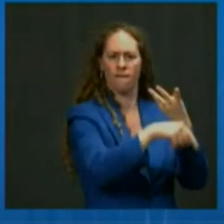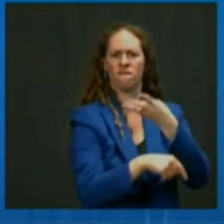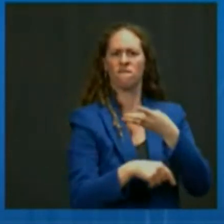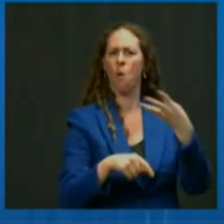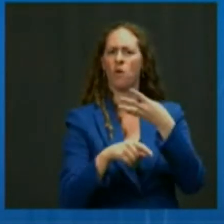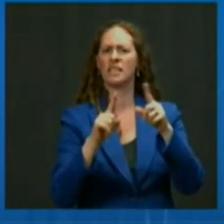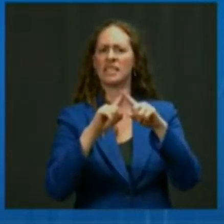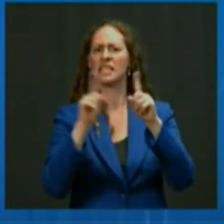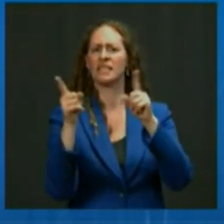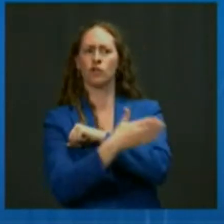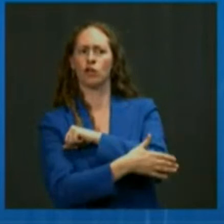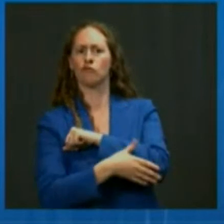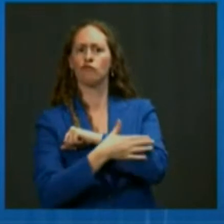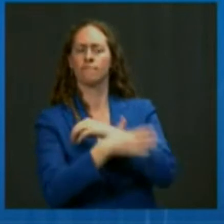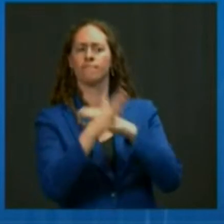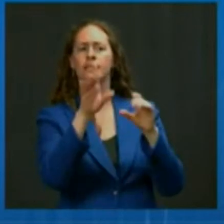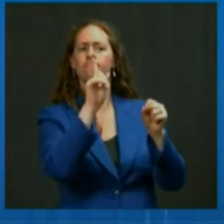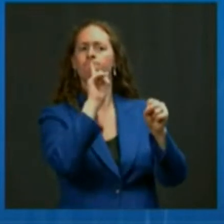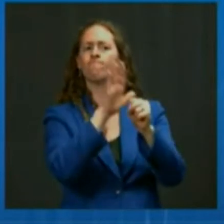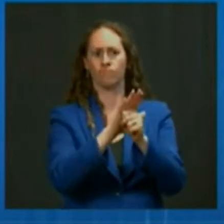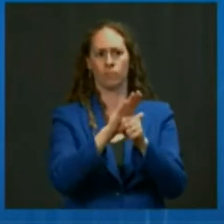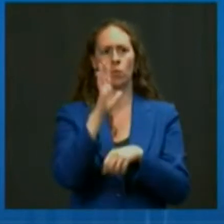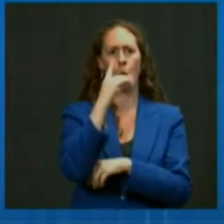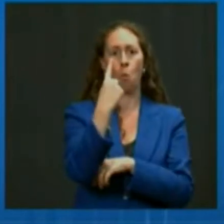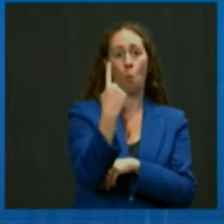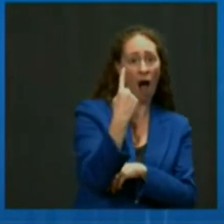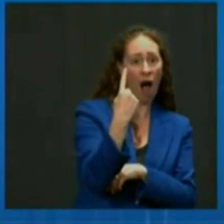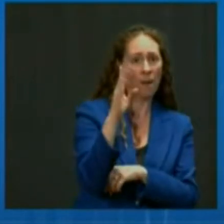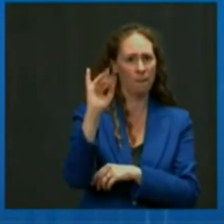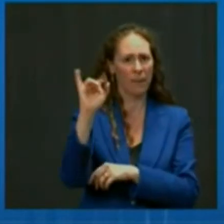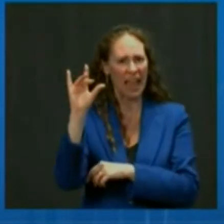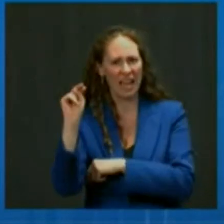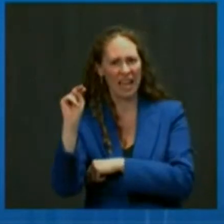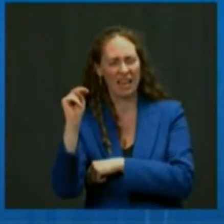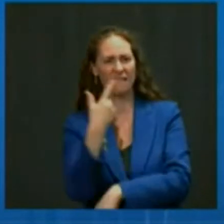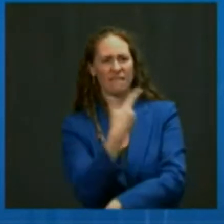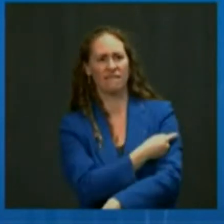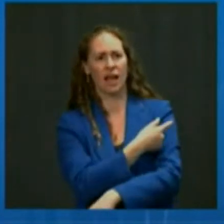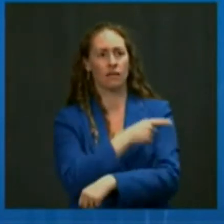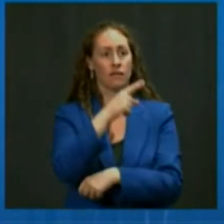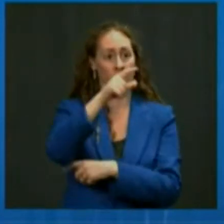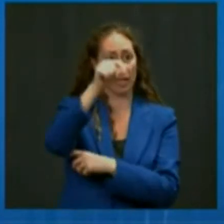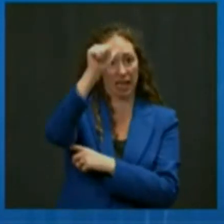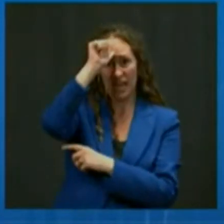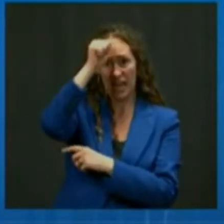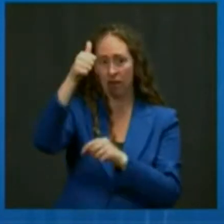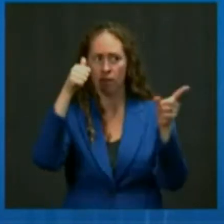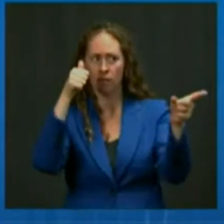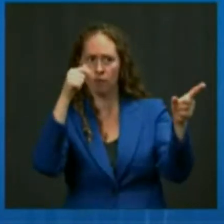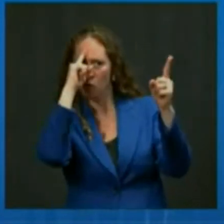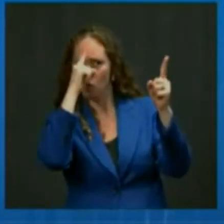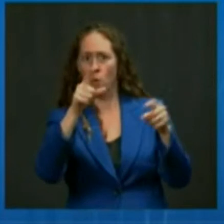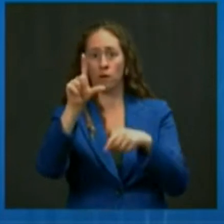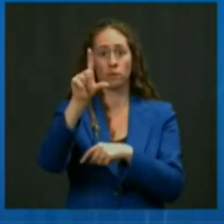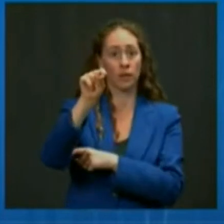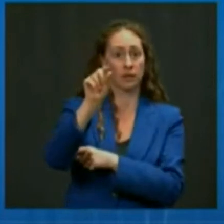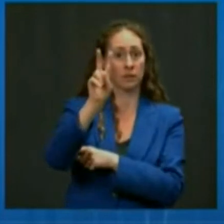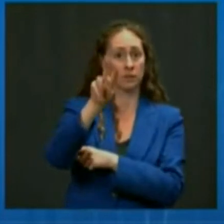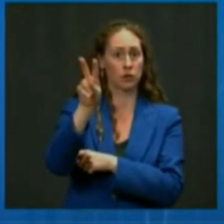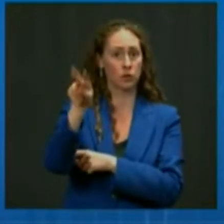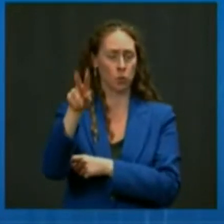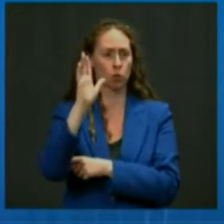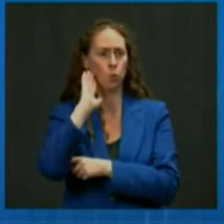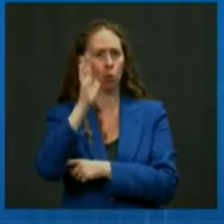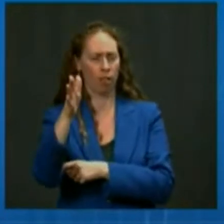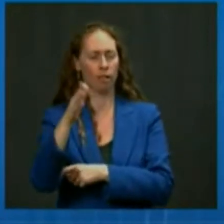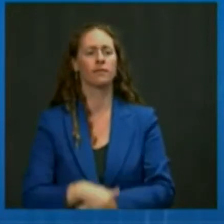in India for the Asia region by the end of 2022. And our work to support vaccine manufacturing in